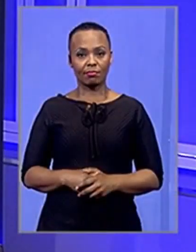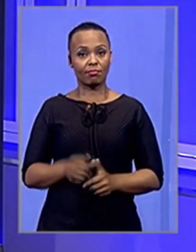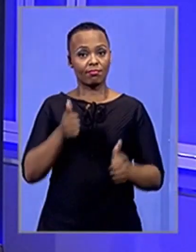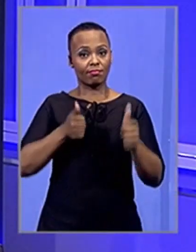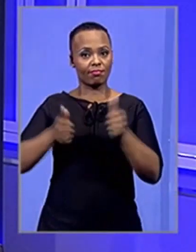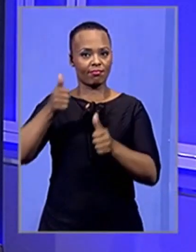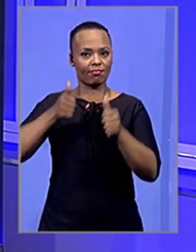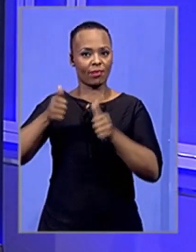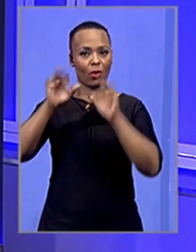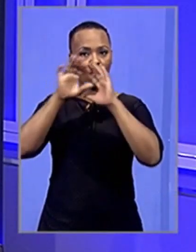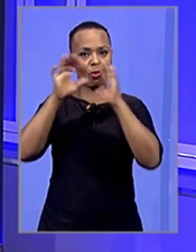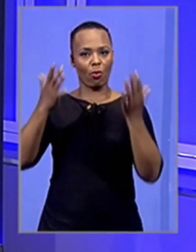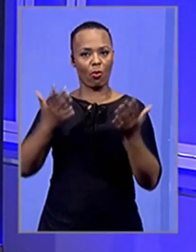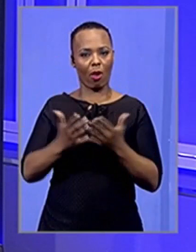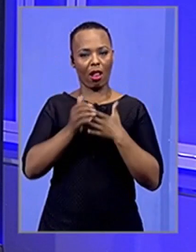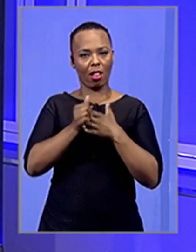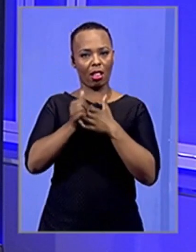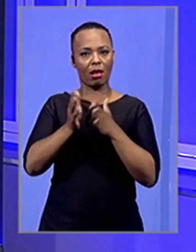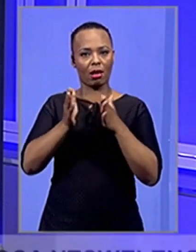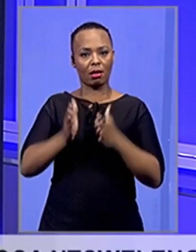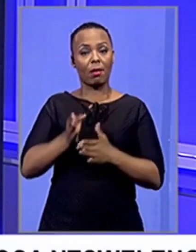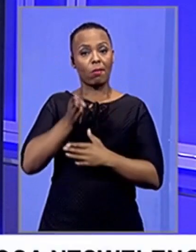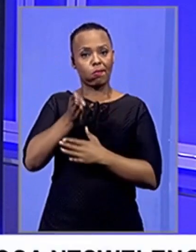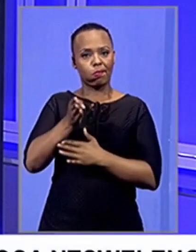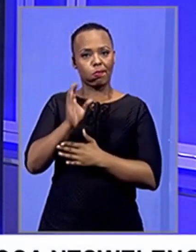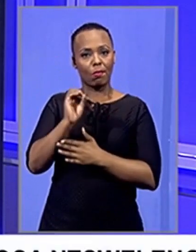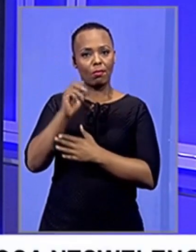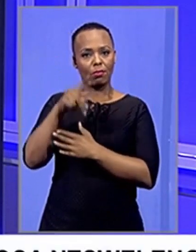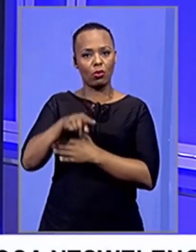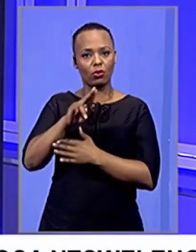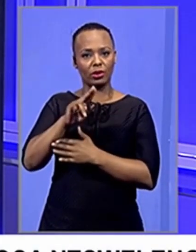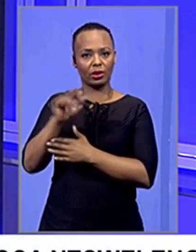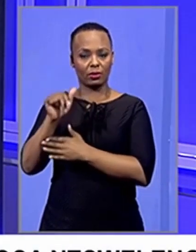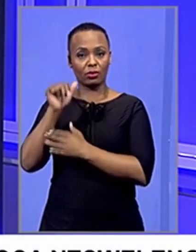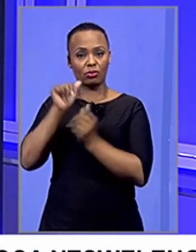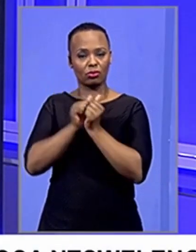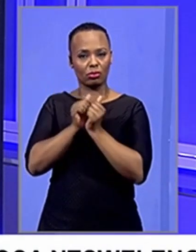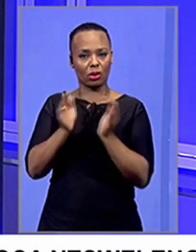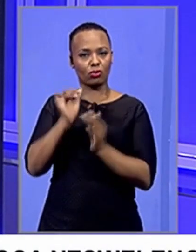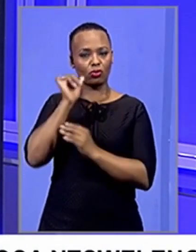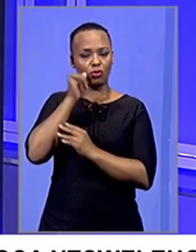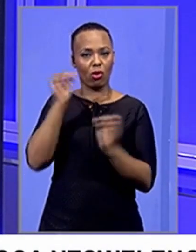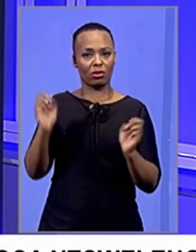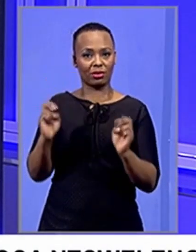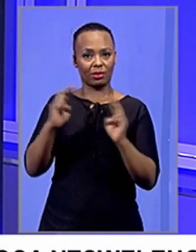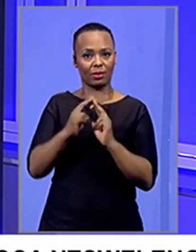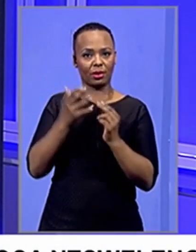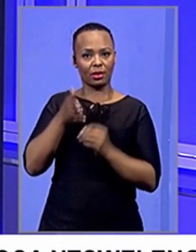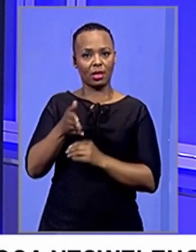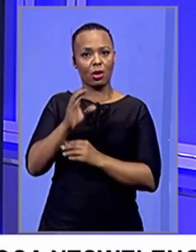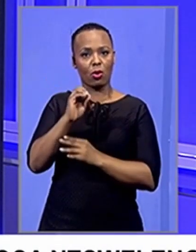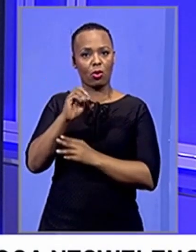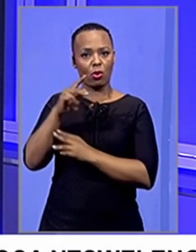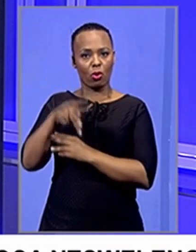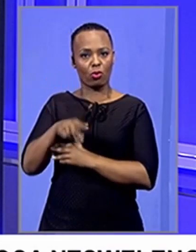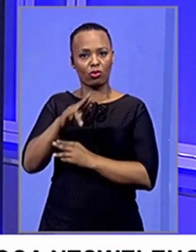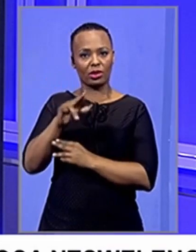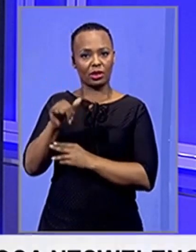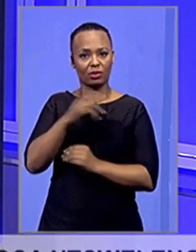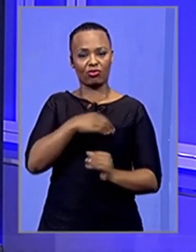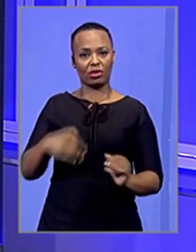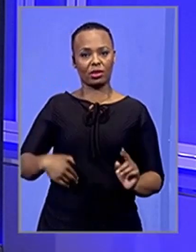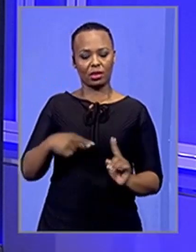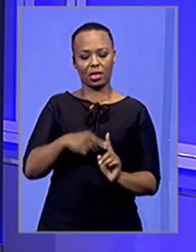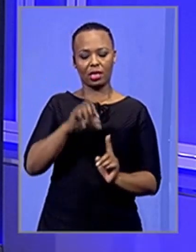Baetapele ba lefatshe ba ntse ba fihla khepeta sebokeng sa COP27 se qalang hosane. Mopresidente wa COP26 Alok Sharma o tla nehelana